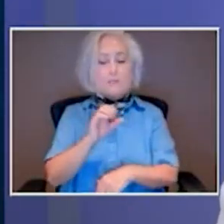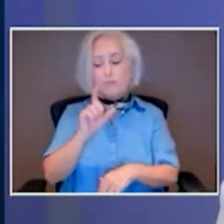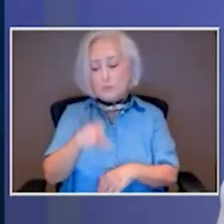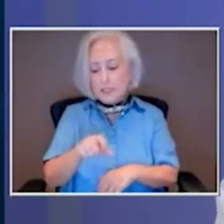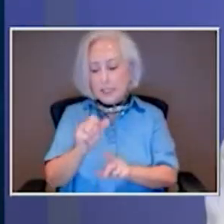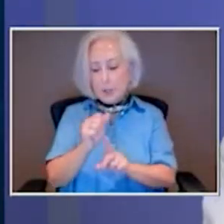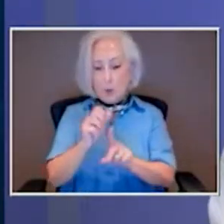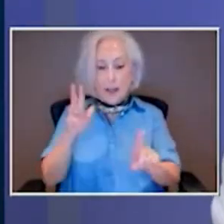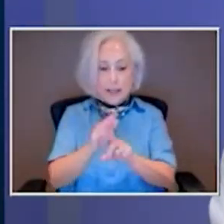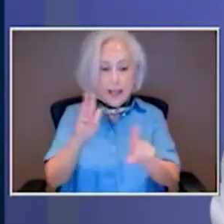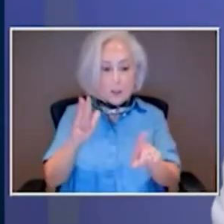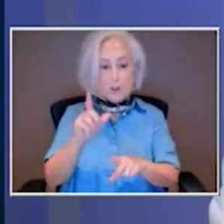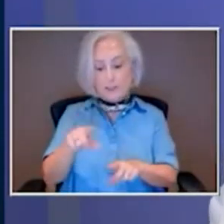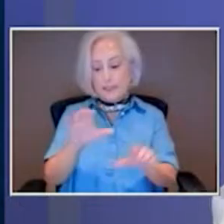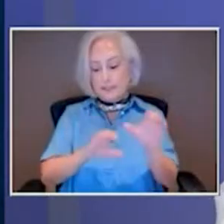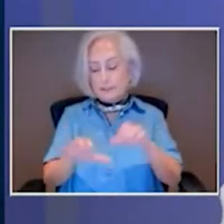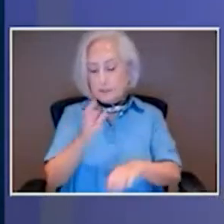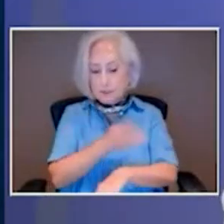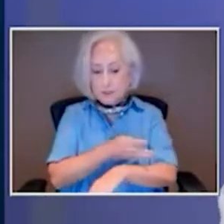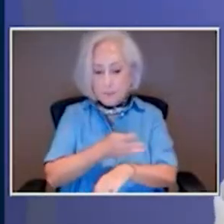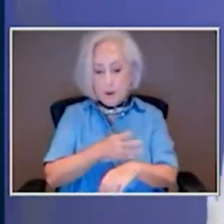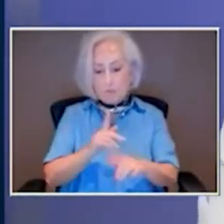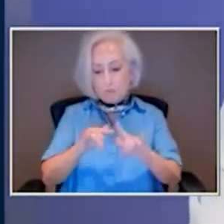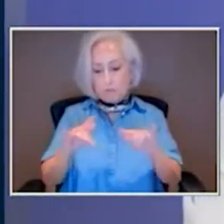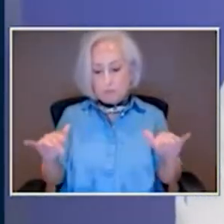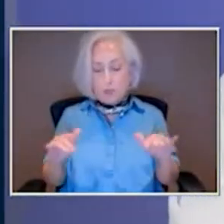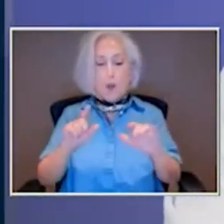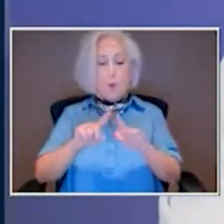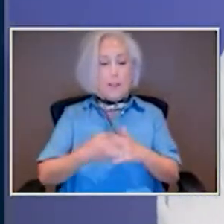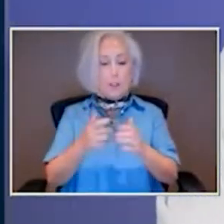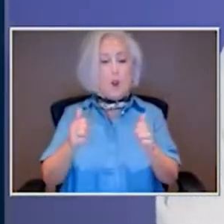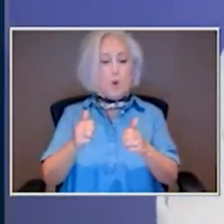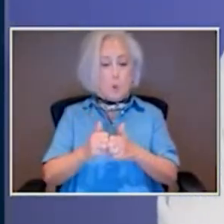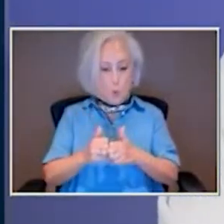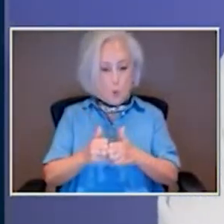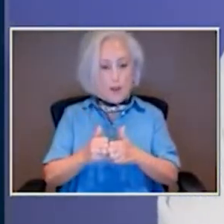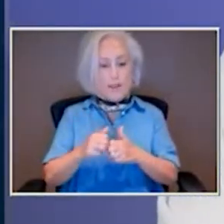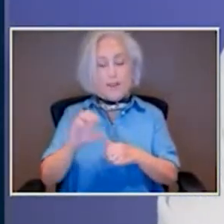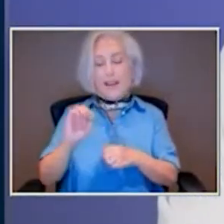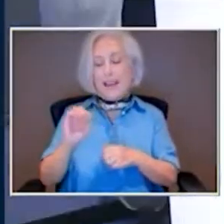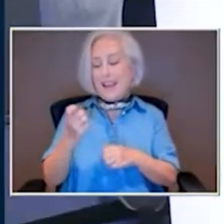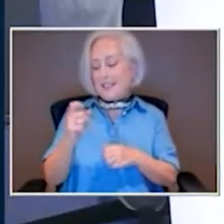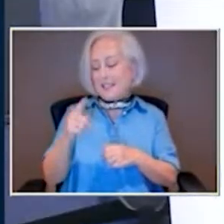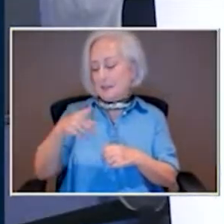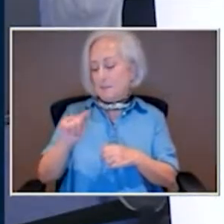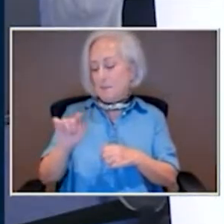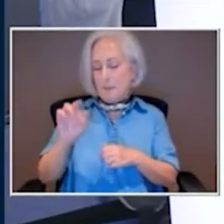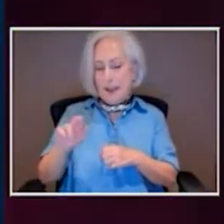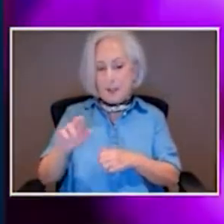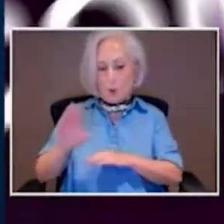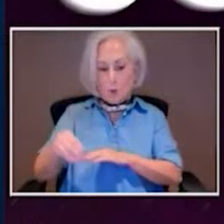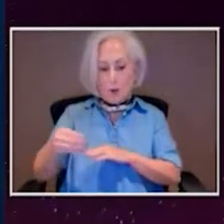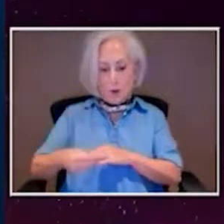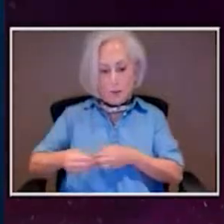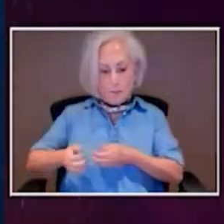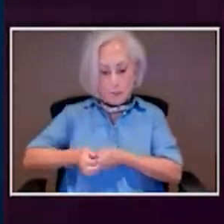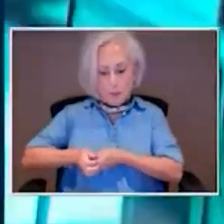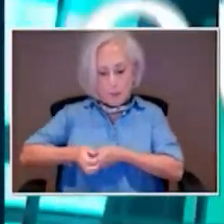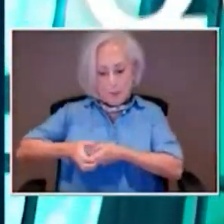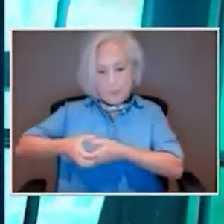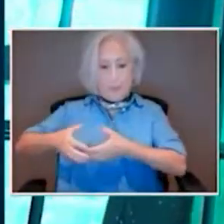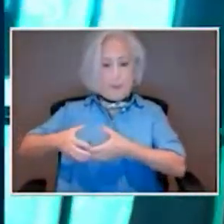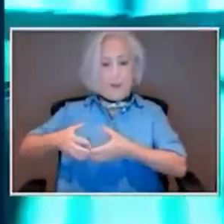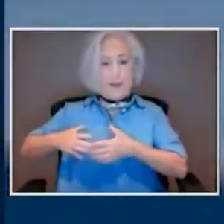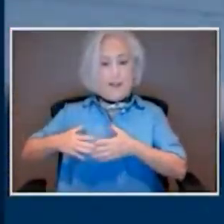and get the process beginning at the time of your mastectomy. Let's get to some questions from our viewers this morning.